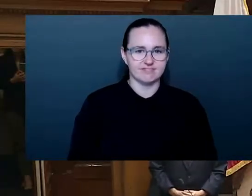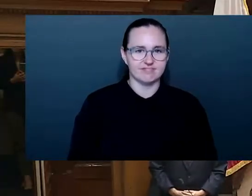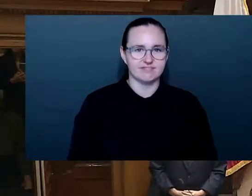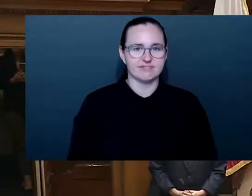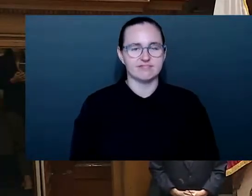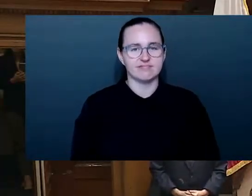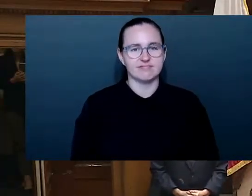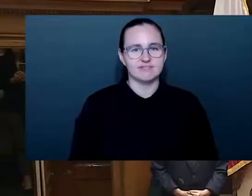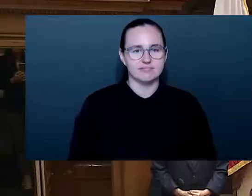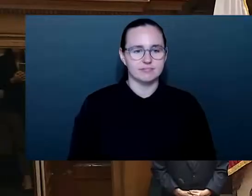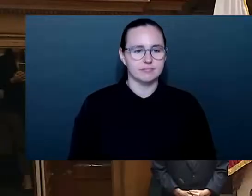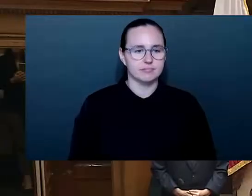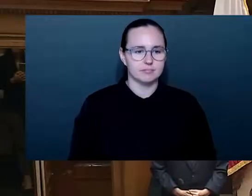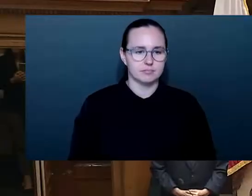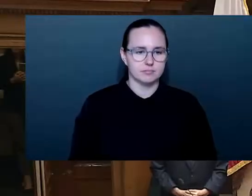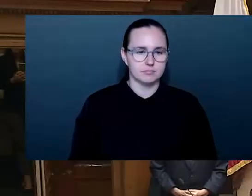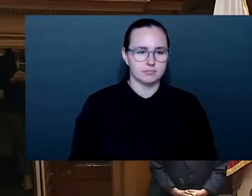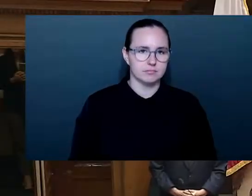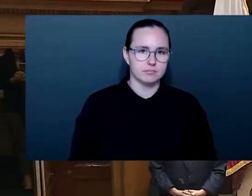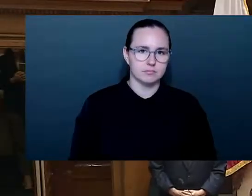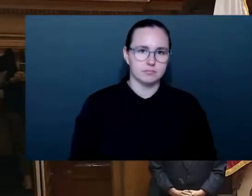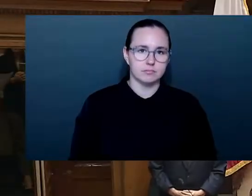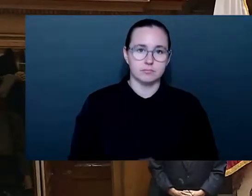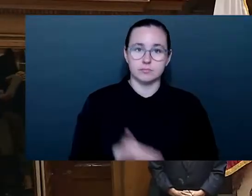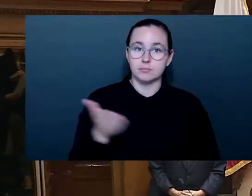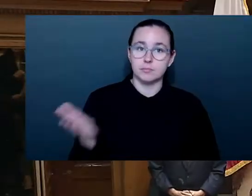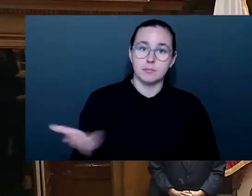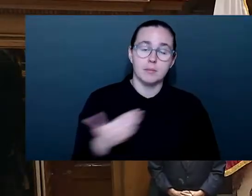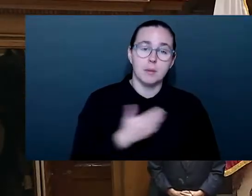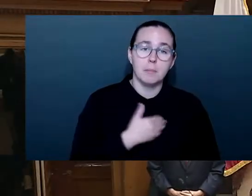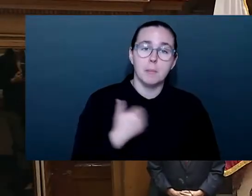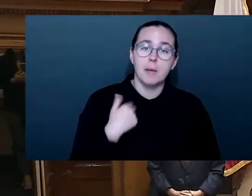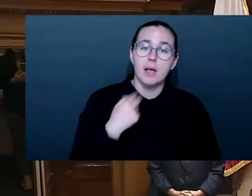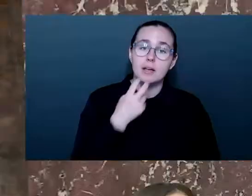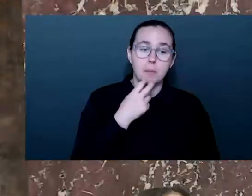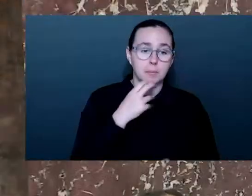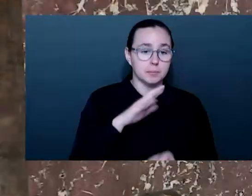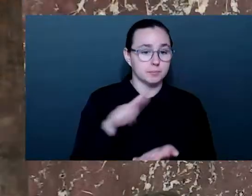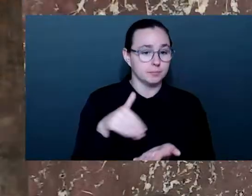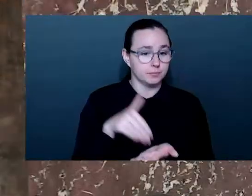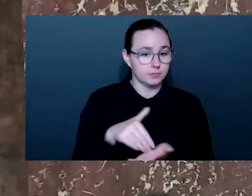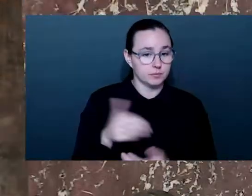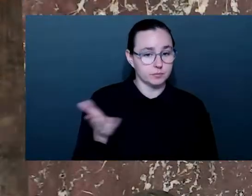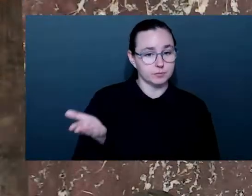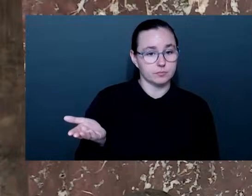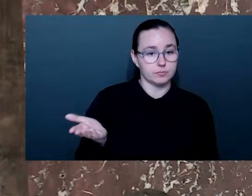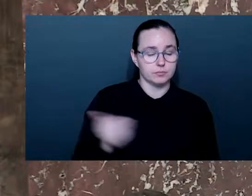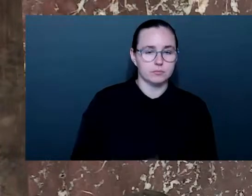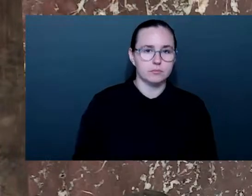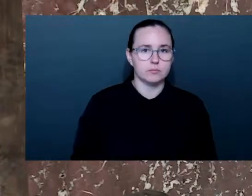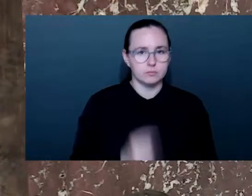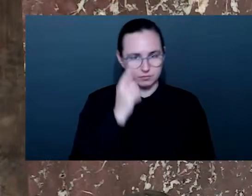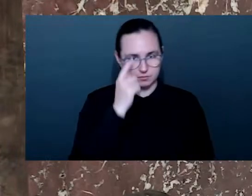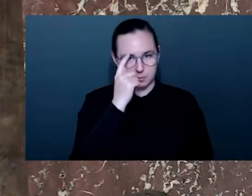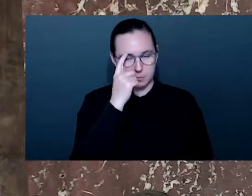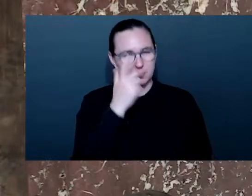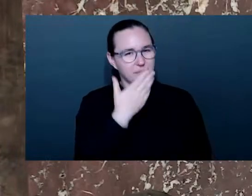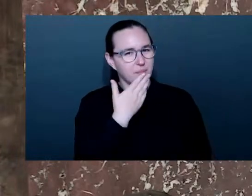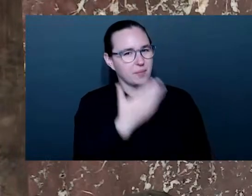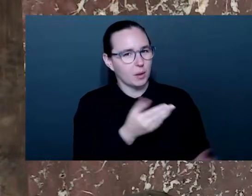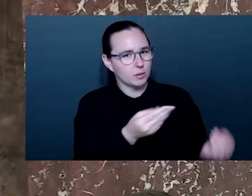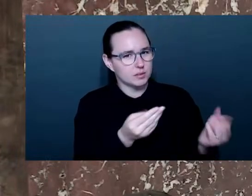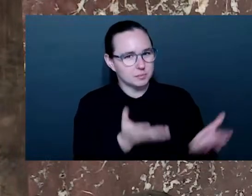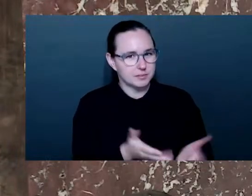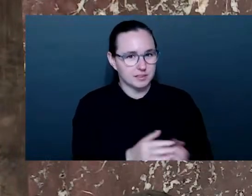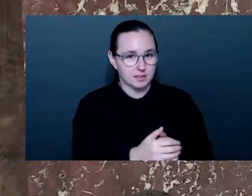Member for Kamloops Centre. Thank you, Mr. Speaker, and I want to assure the Premier that the funny thing about nicknames is that it's left for everyone